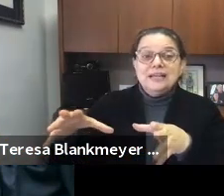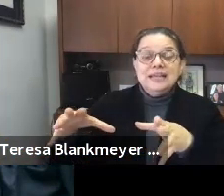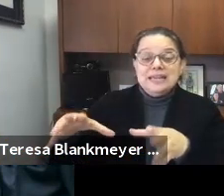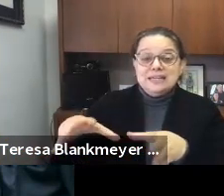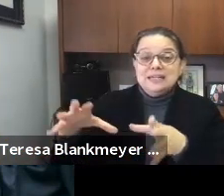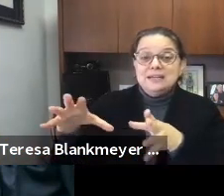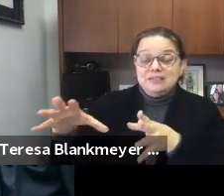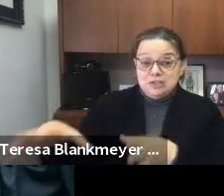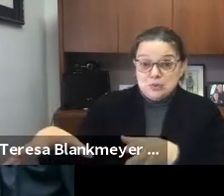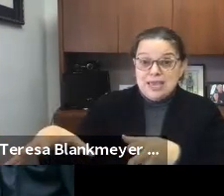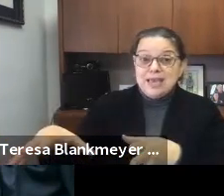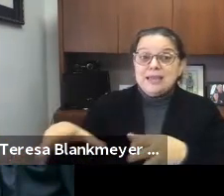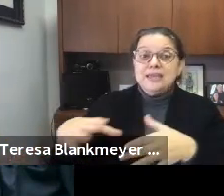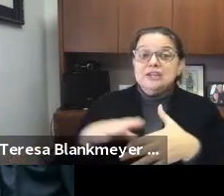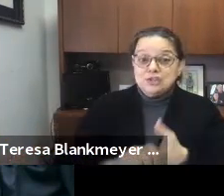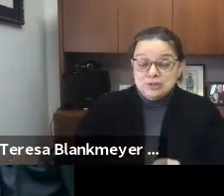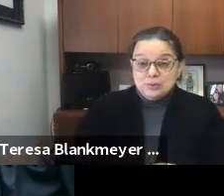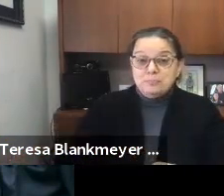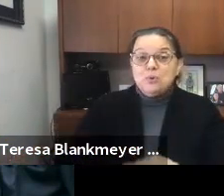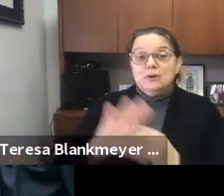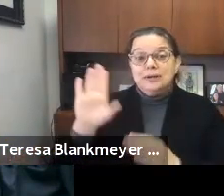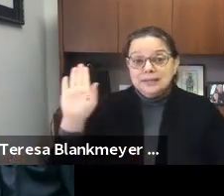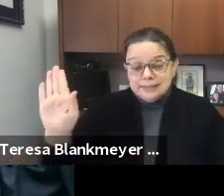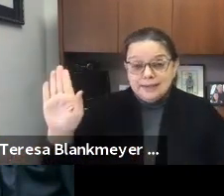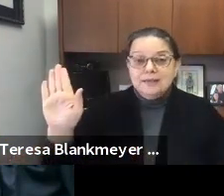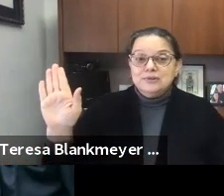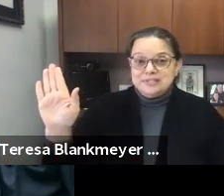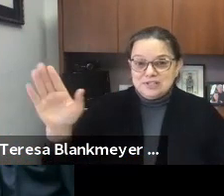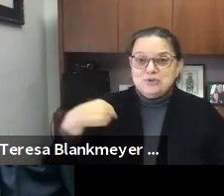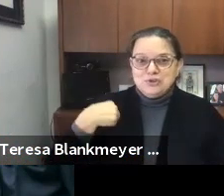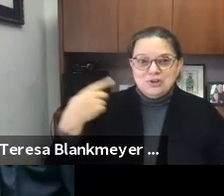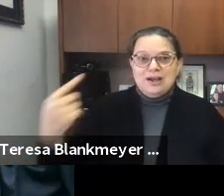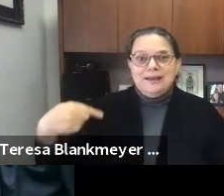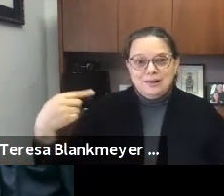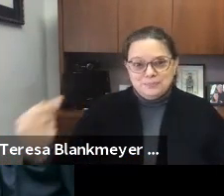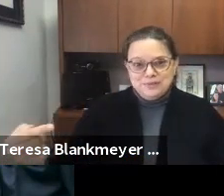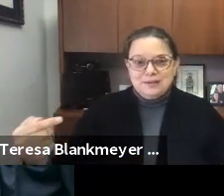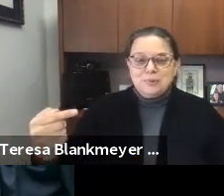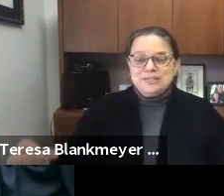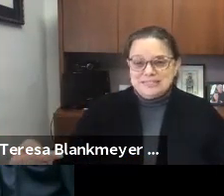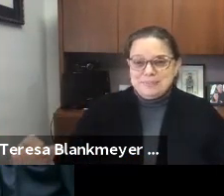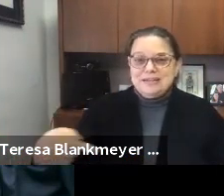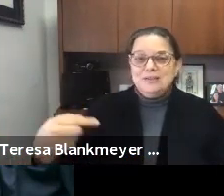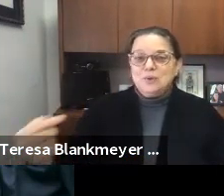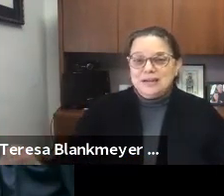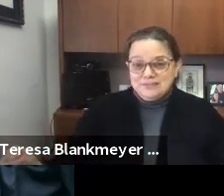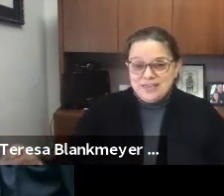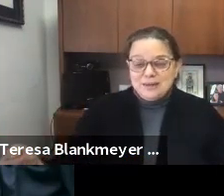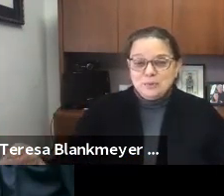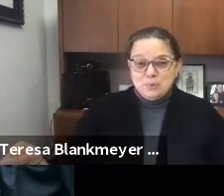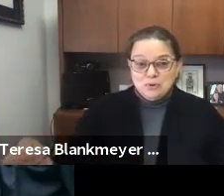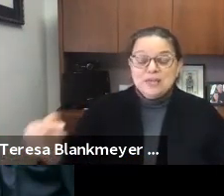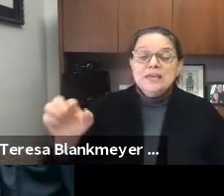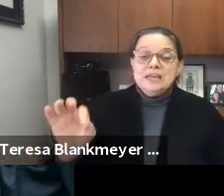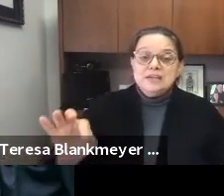organization in the UK, issued a report. Another disclosure, I helped participate in the writing of